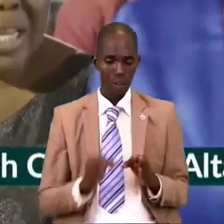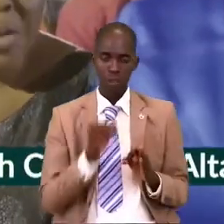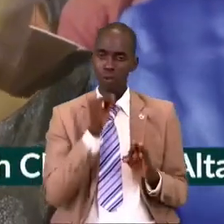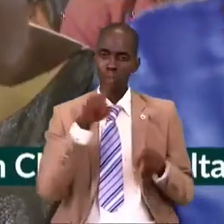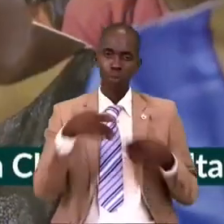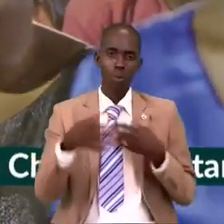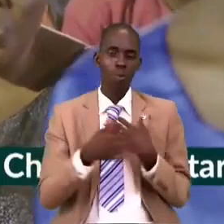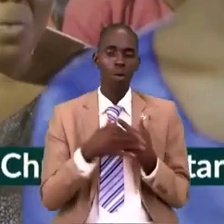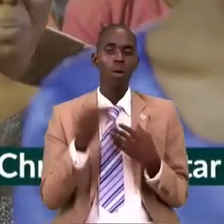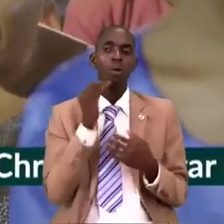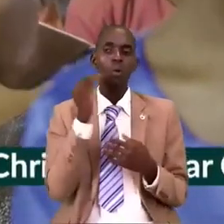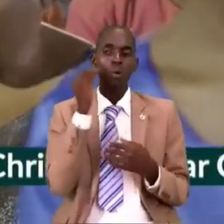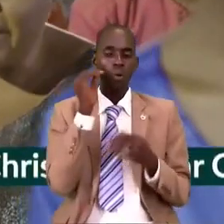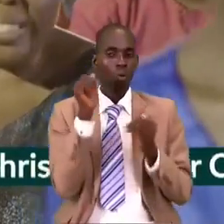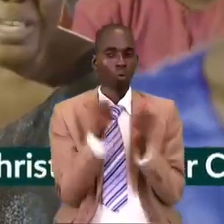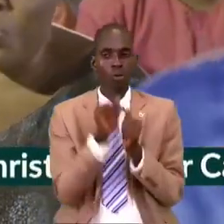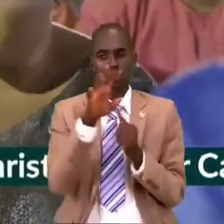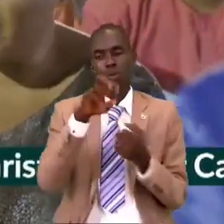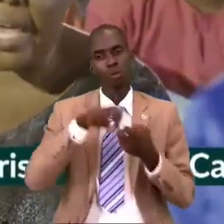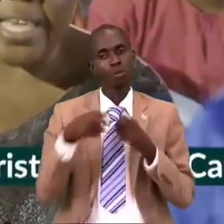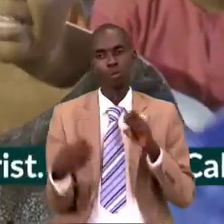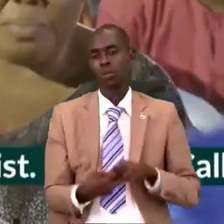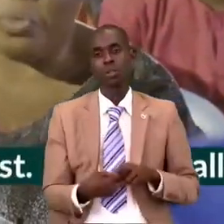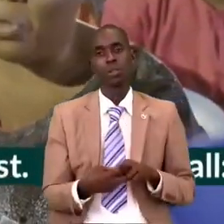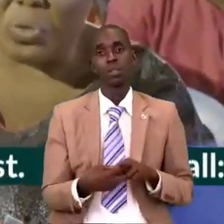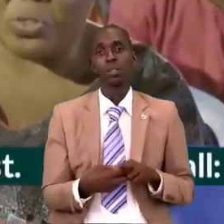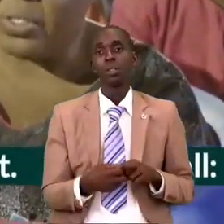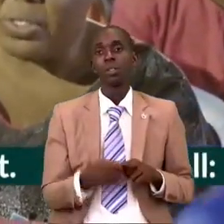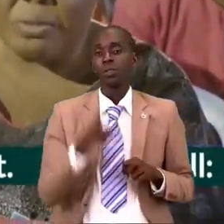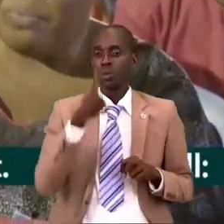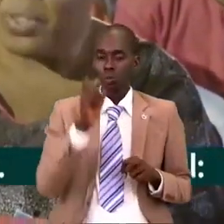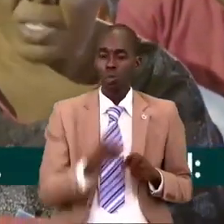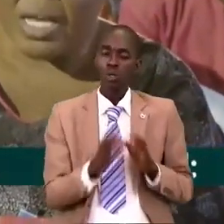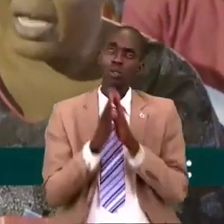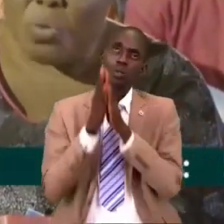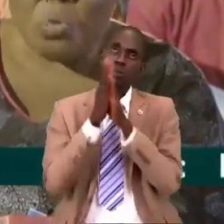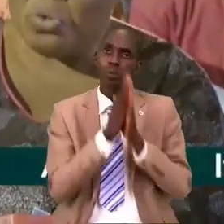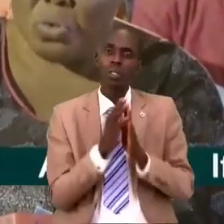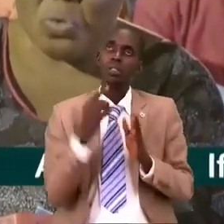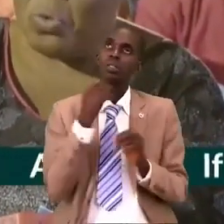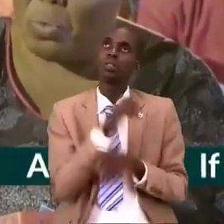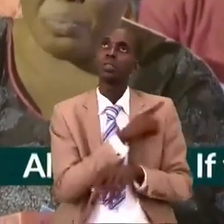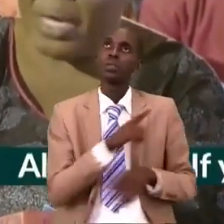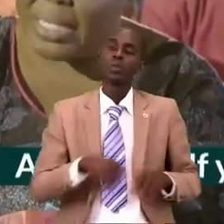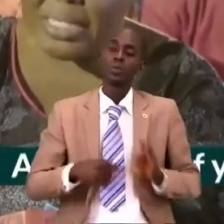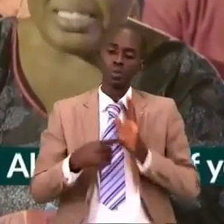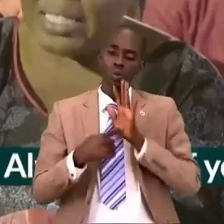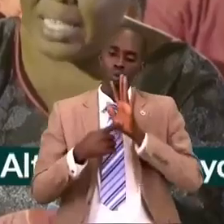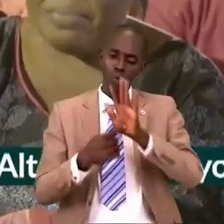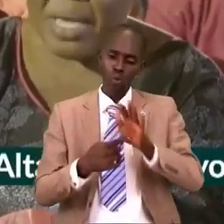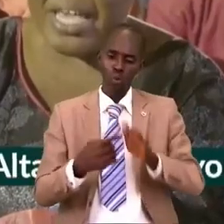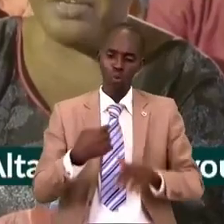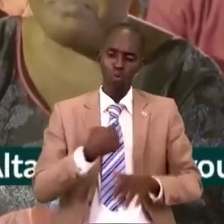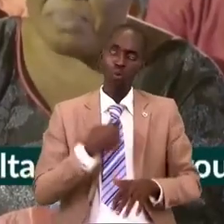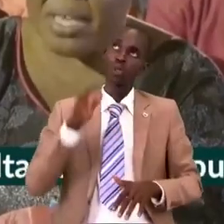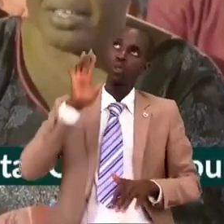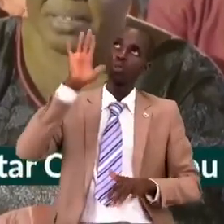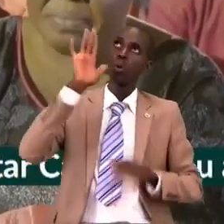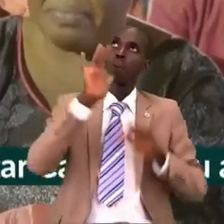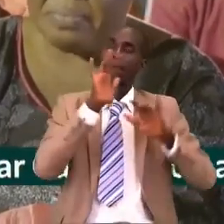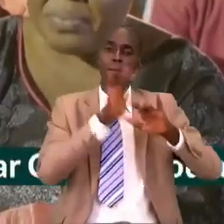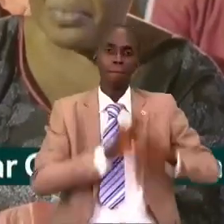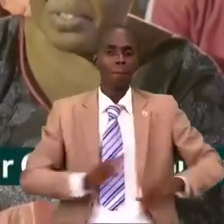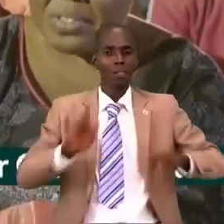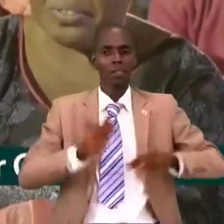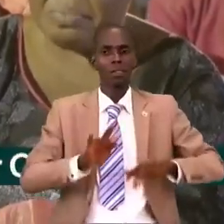mercifully tonight. And you will enjoy your own, and you will carry and go home with it in Jesus' name.